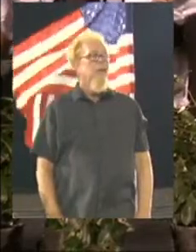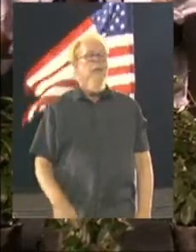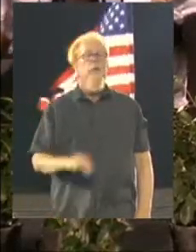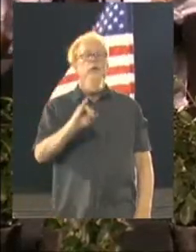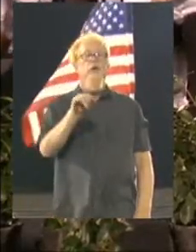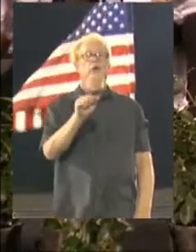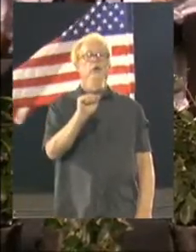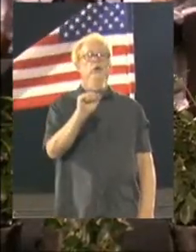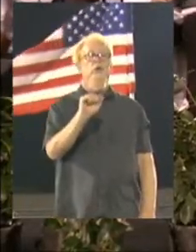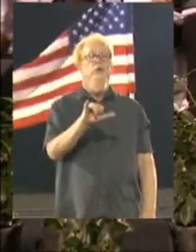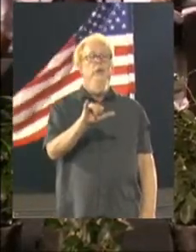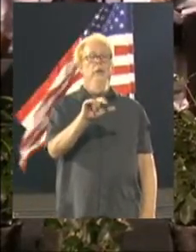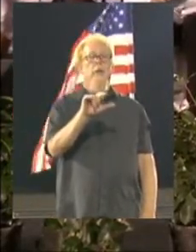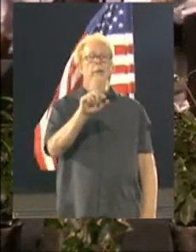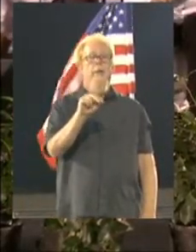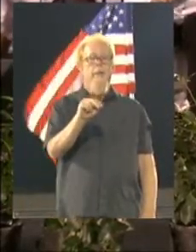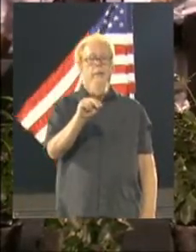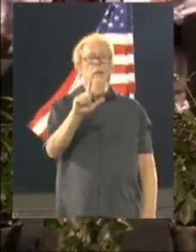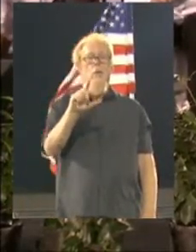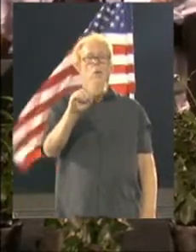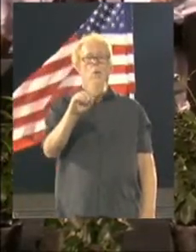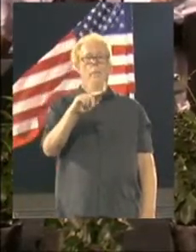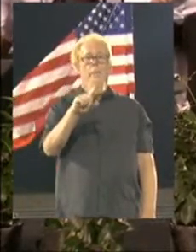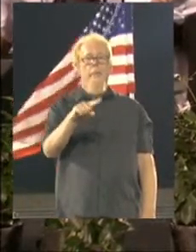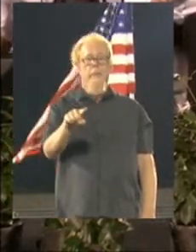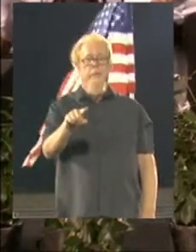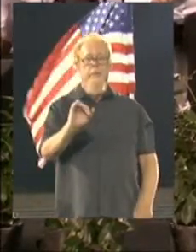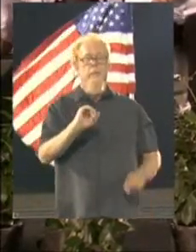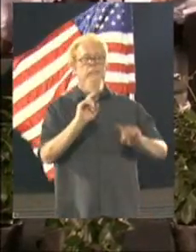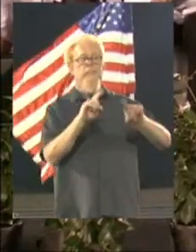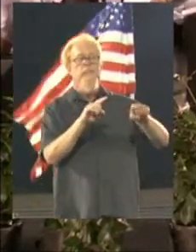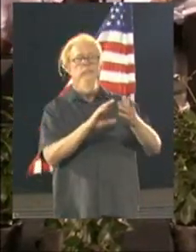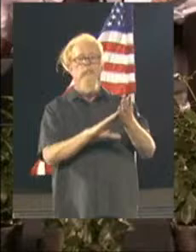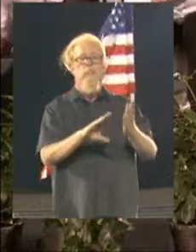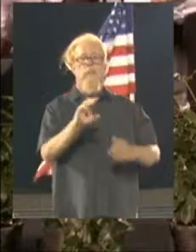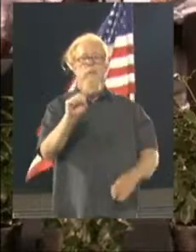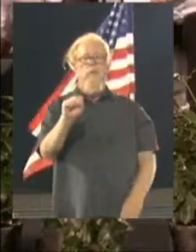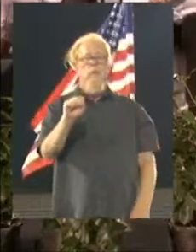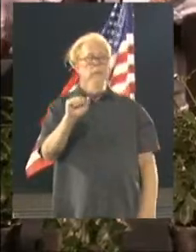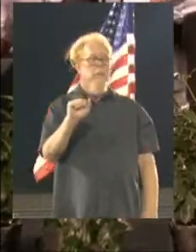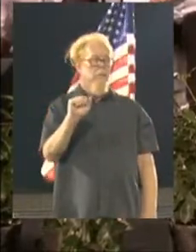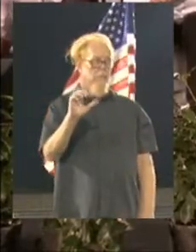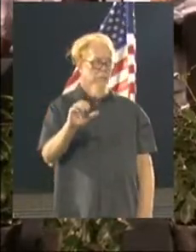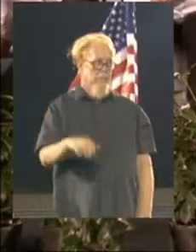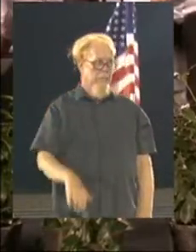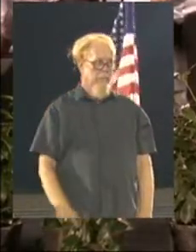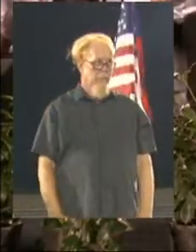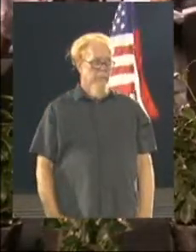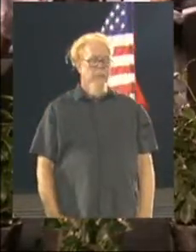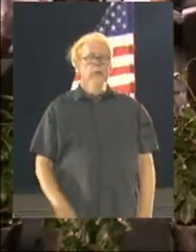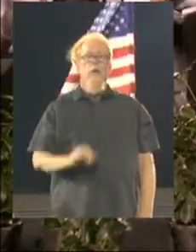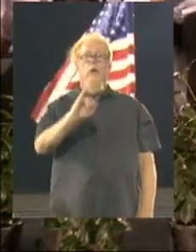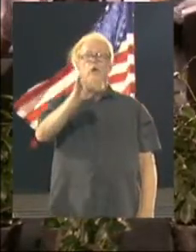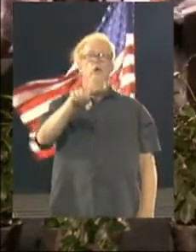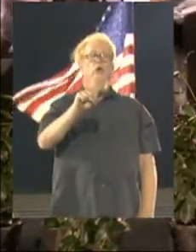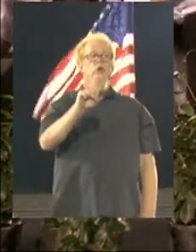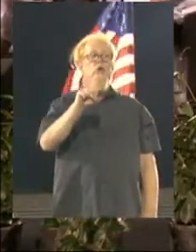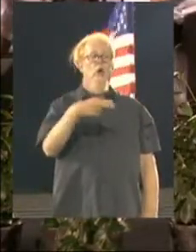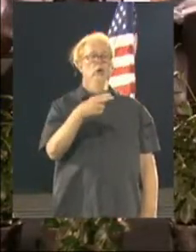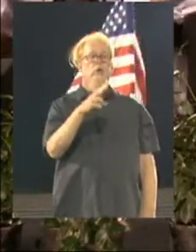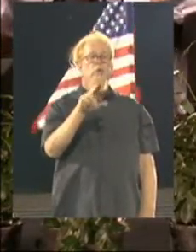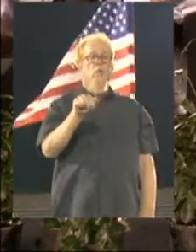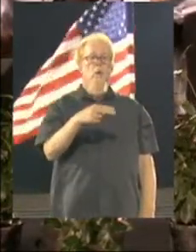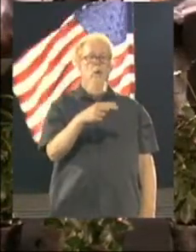Jalen Chuli Lopez will be attending San Antonio College. Joshua Lopez